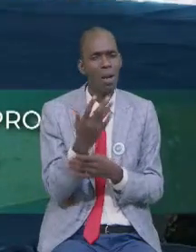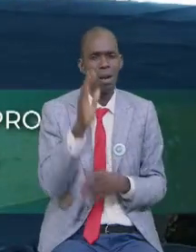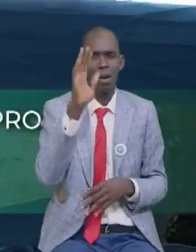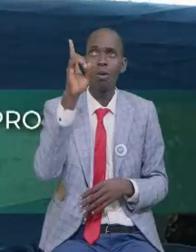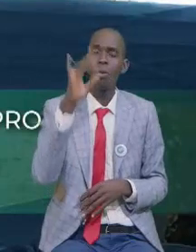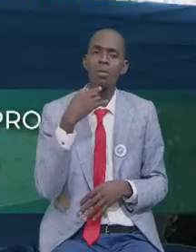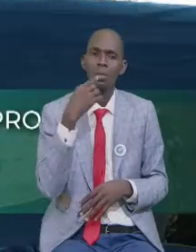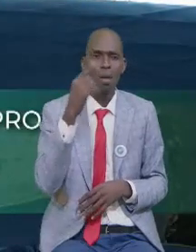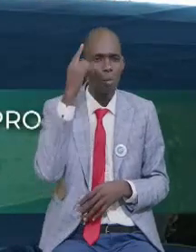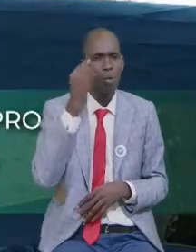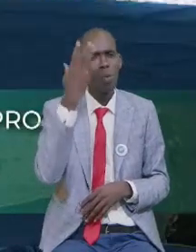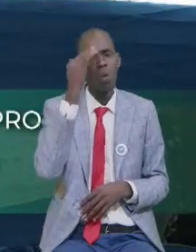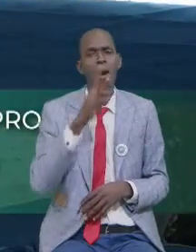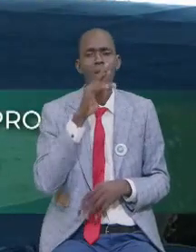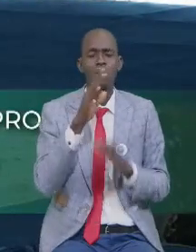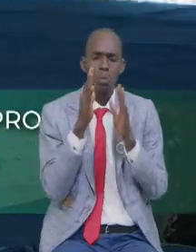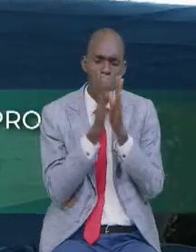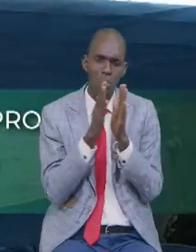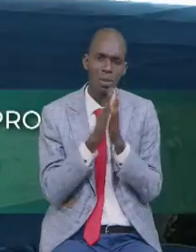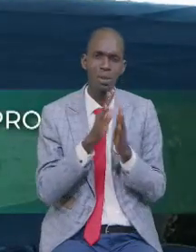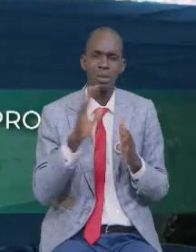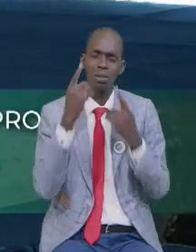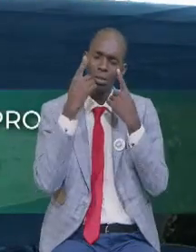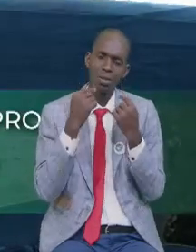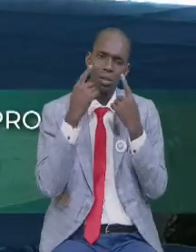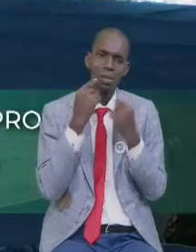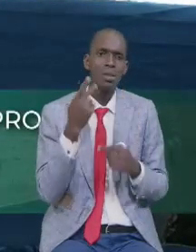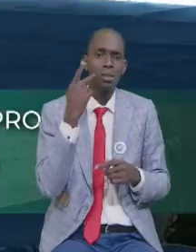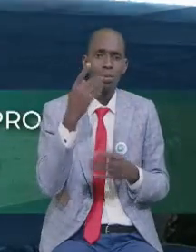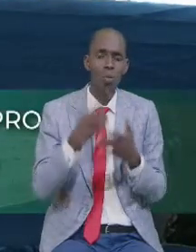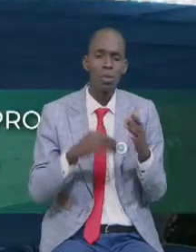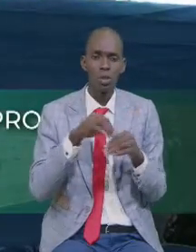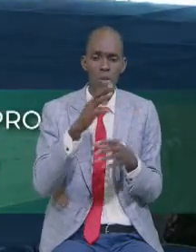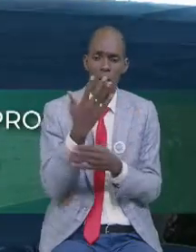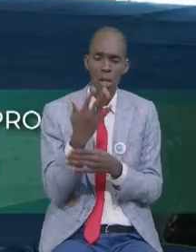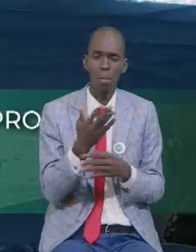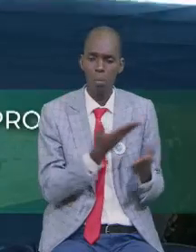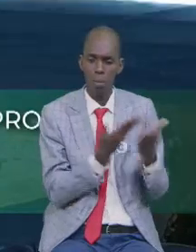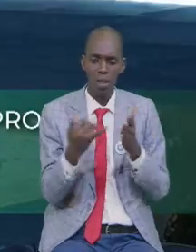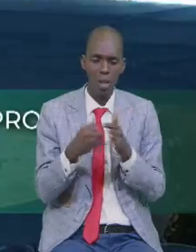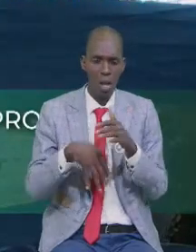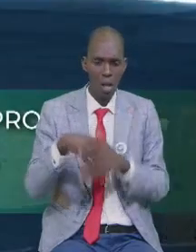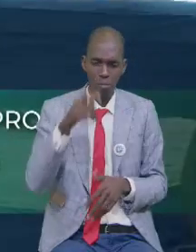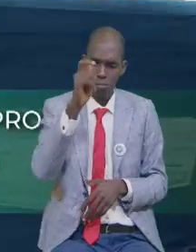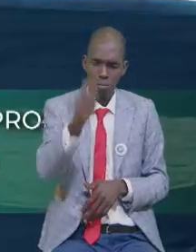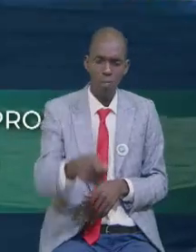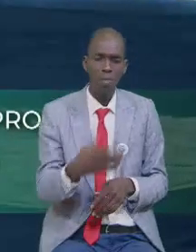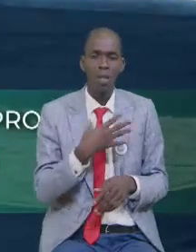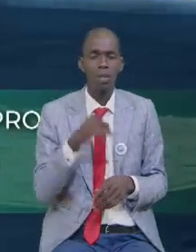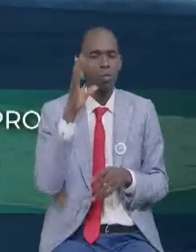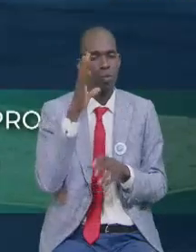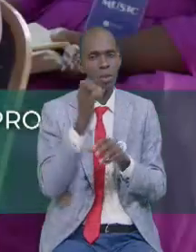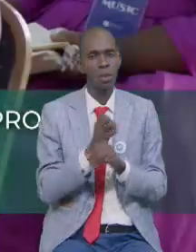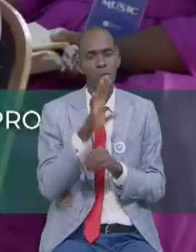unto me? Look at what's in your hand. Stretch that rod. You've got your solution. And I say, your solution is already given to you in